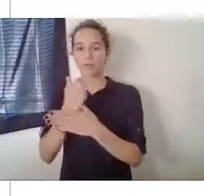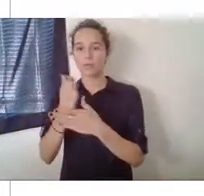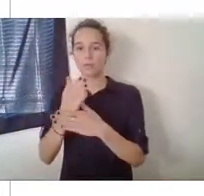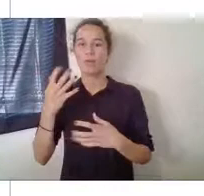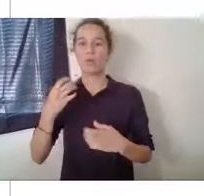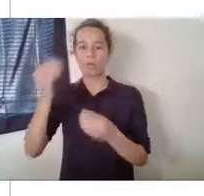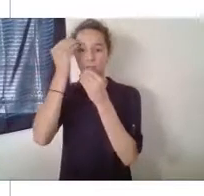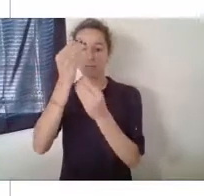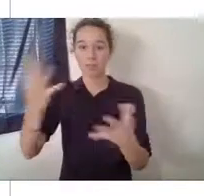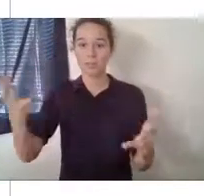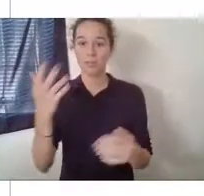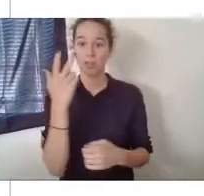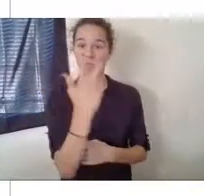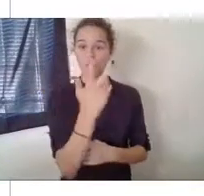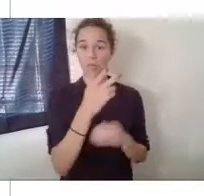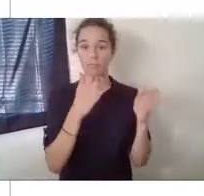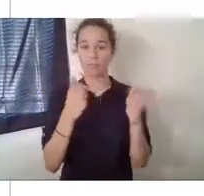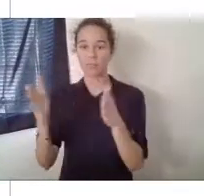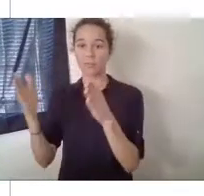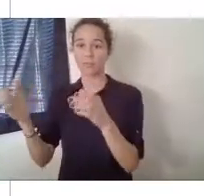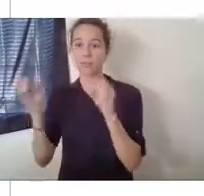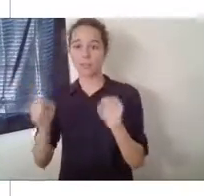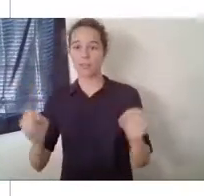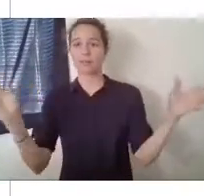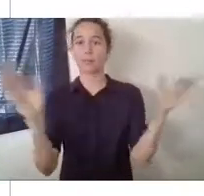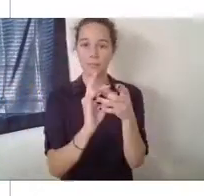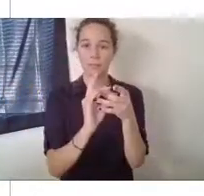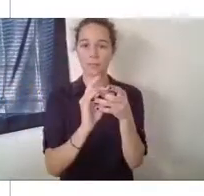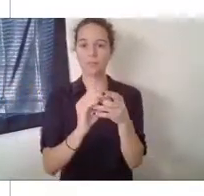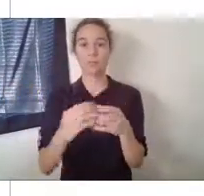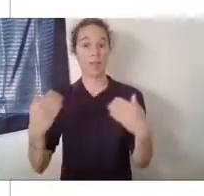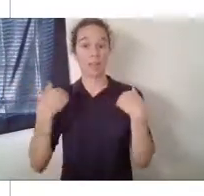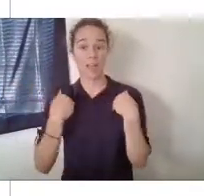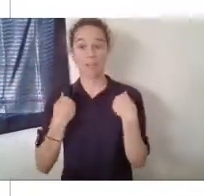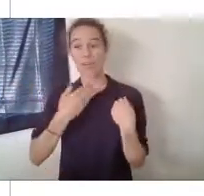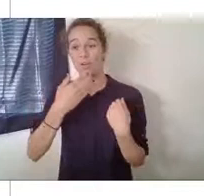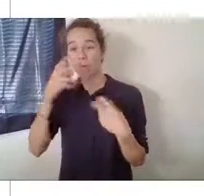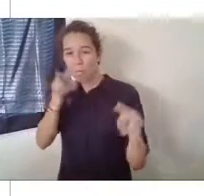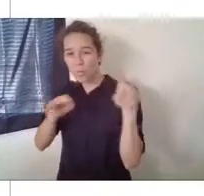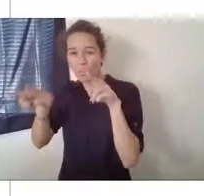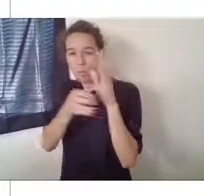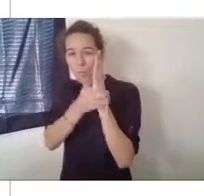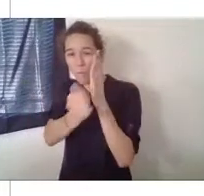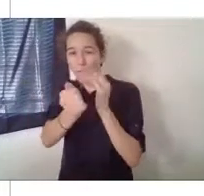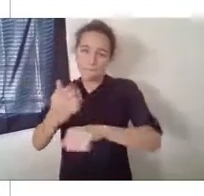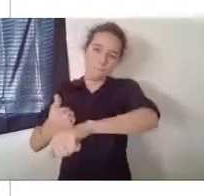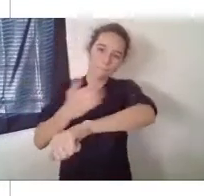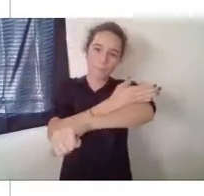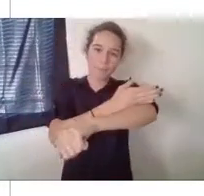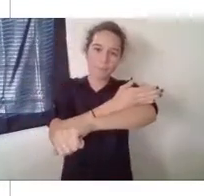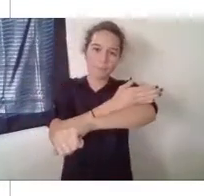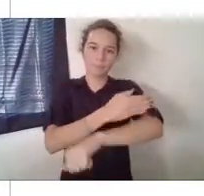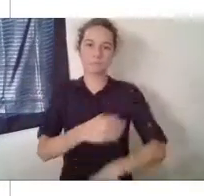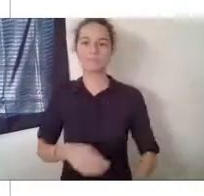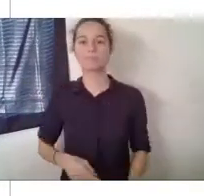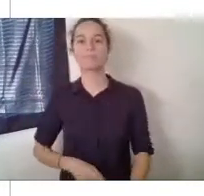developing more observational skills. So first of all, absolutely be using the gestures and body language tools that we've talked